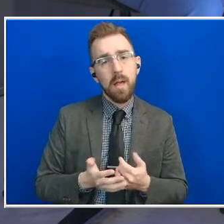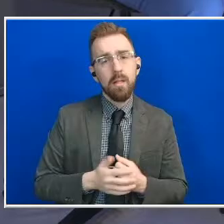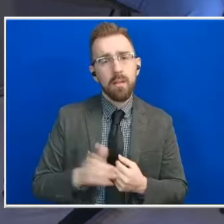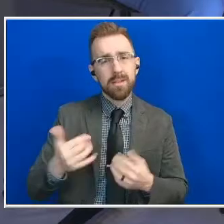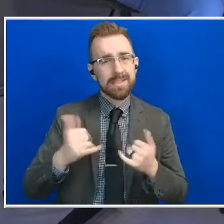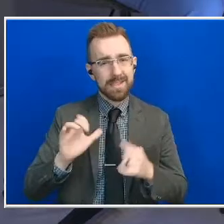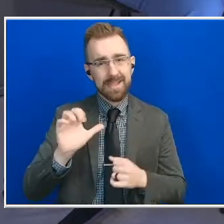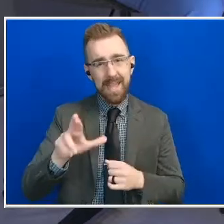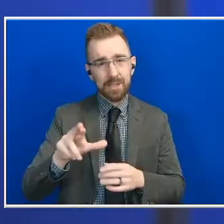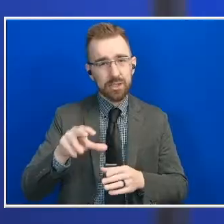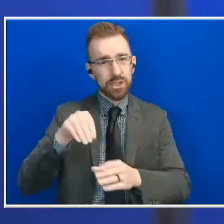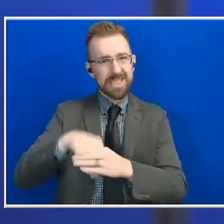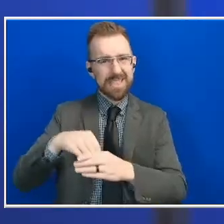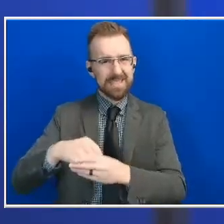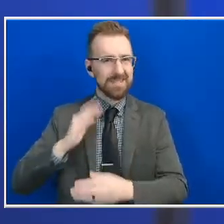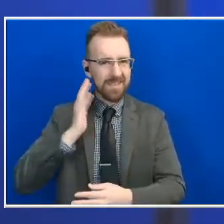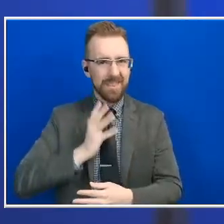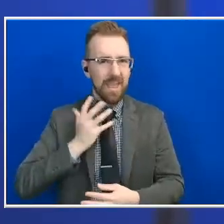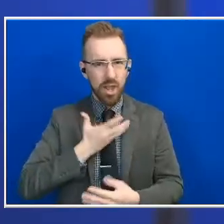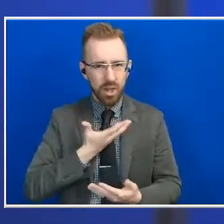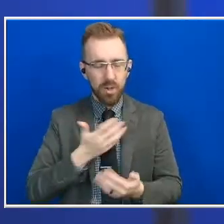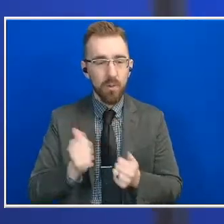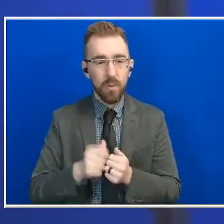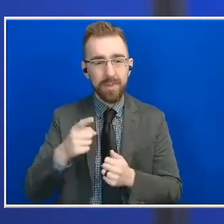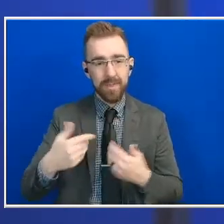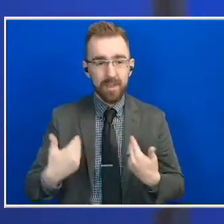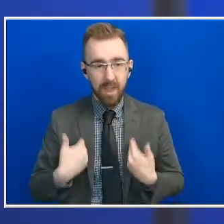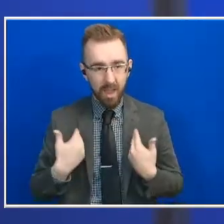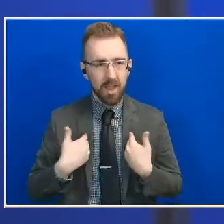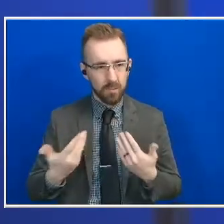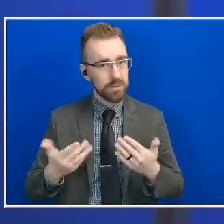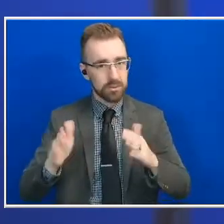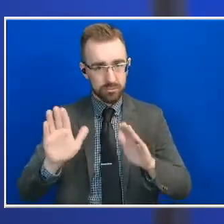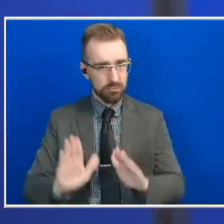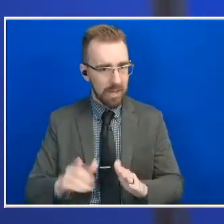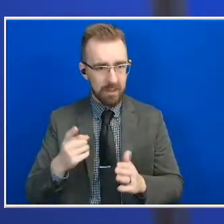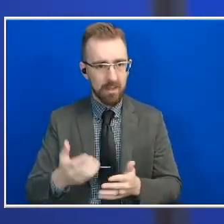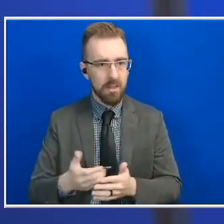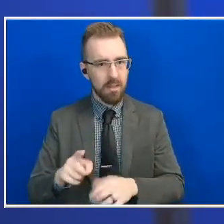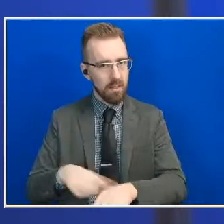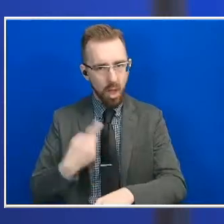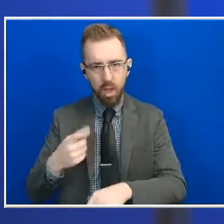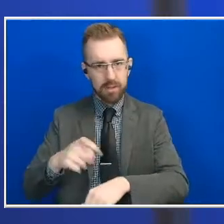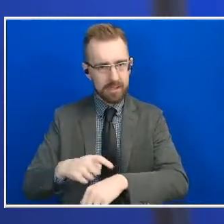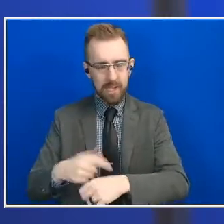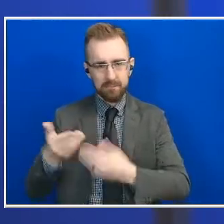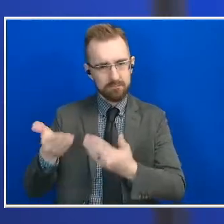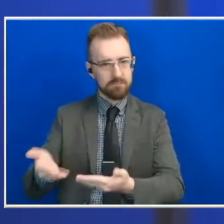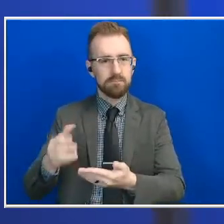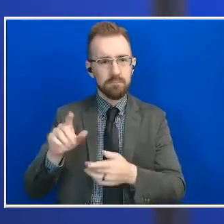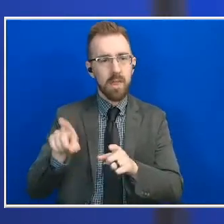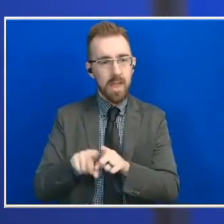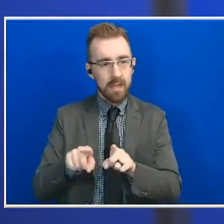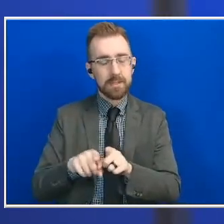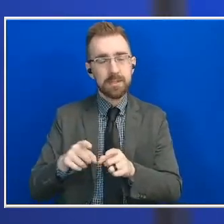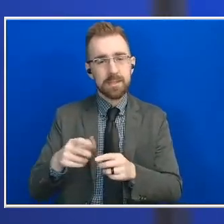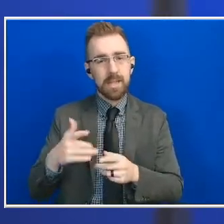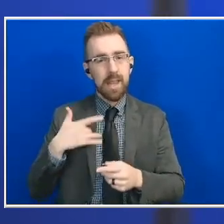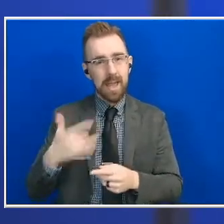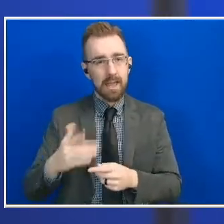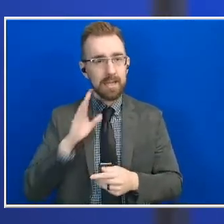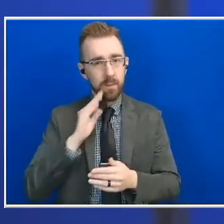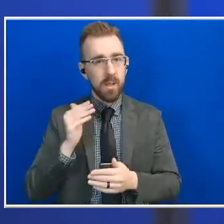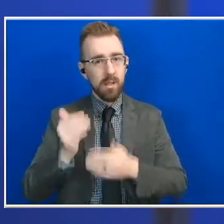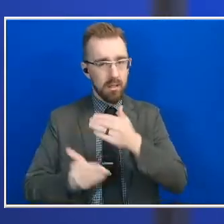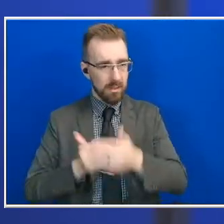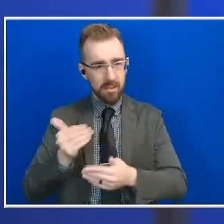there, and with you being so young, which is great, there's a long time there. And so as it very likely will progress at some point,